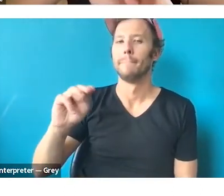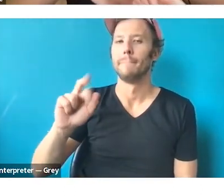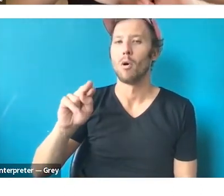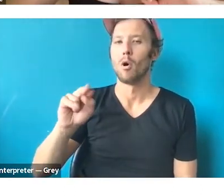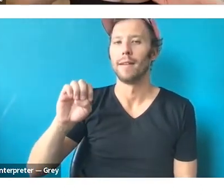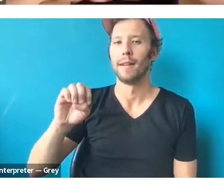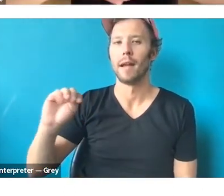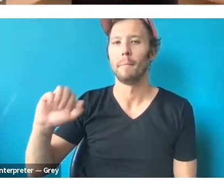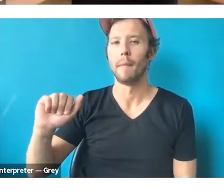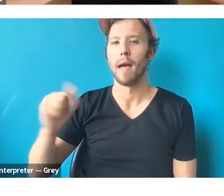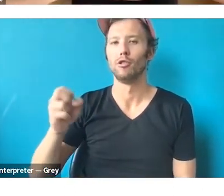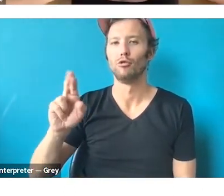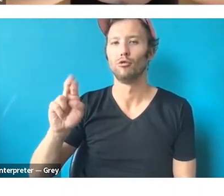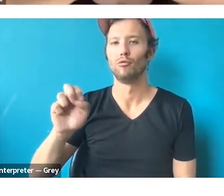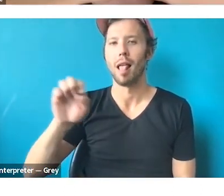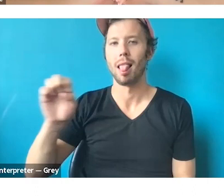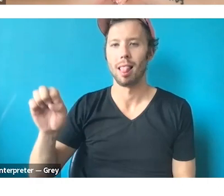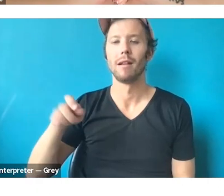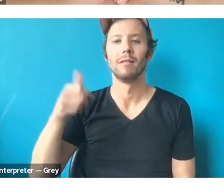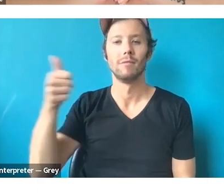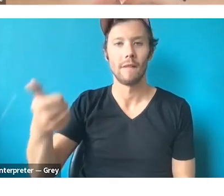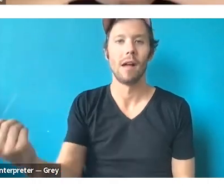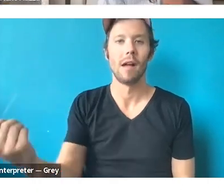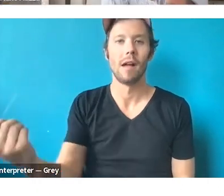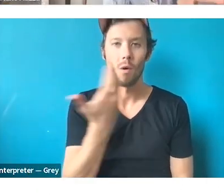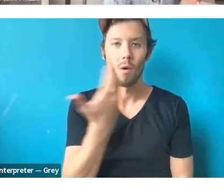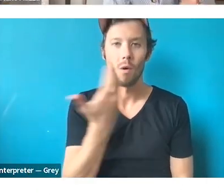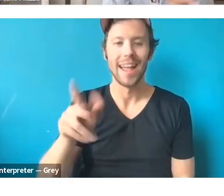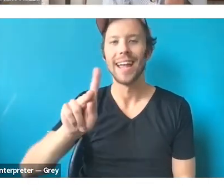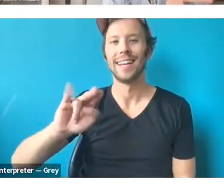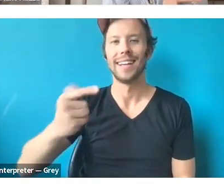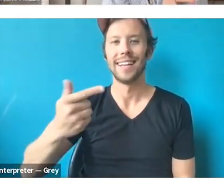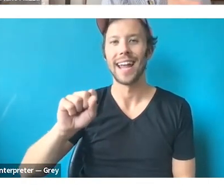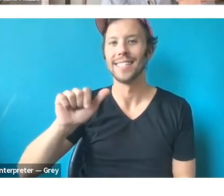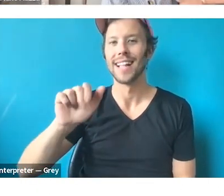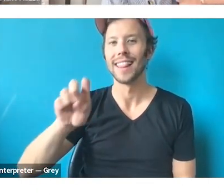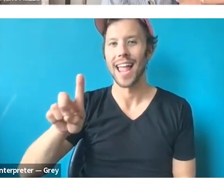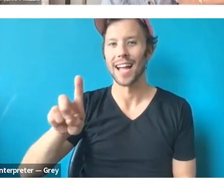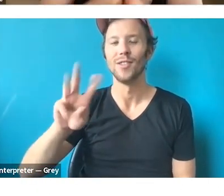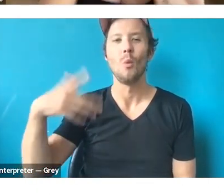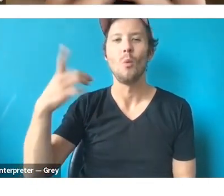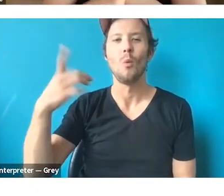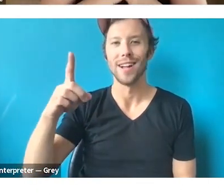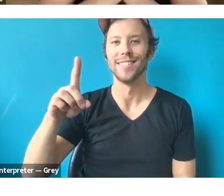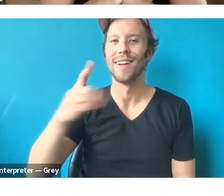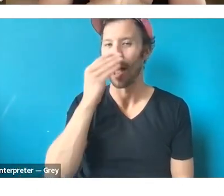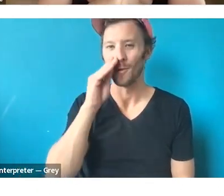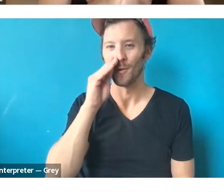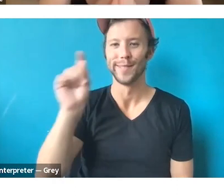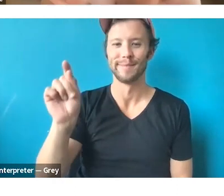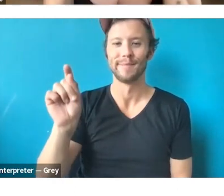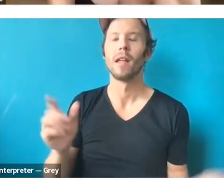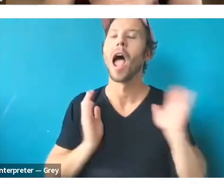board, has the Kingsland wildflowers. Yes, obsessed with them. Obsessed. Okay, so this was our board